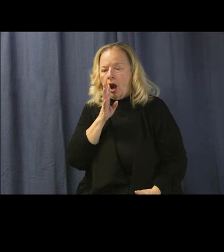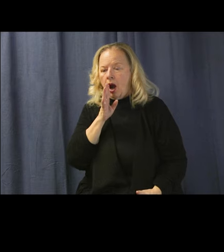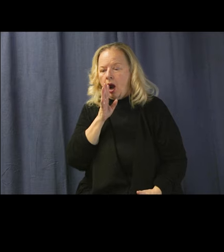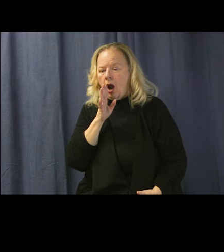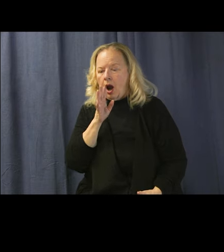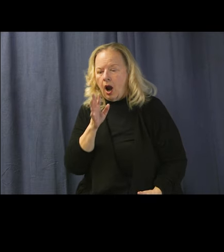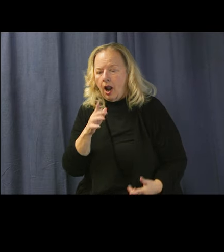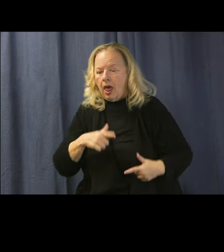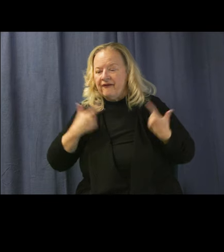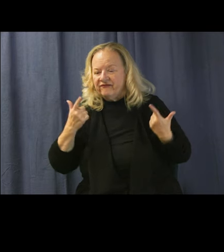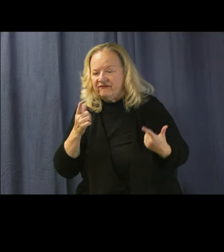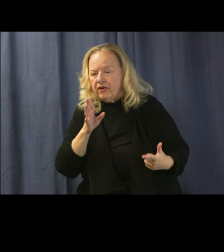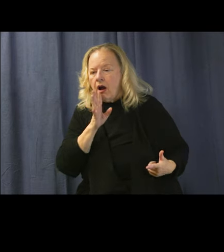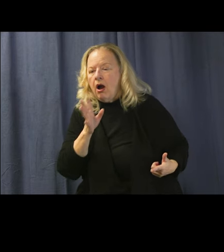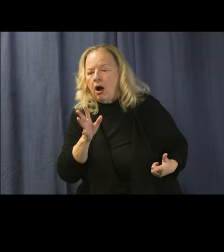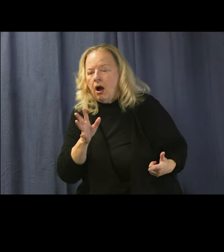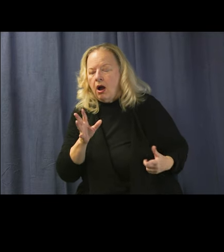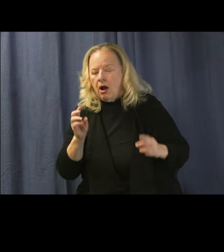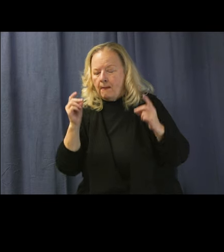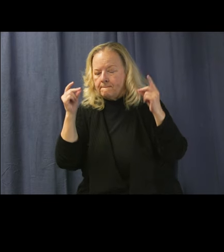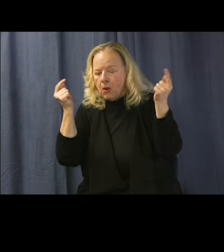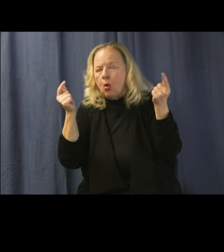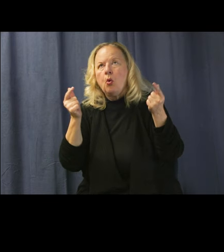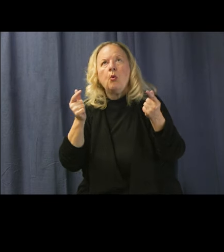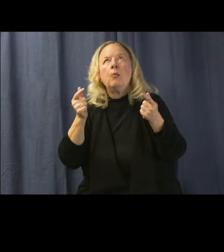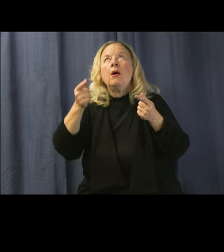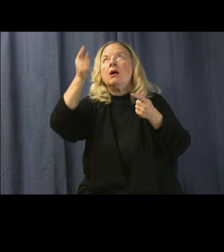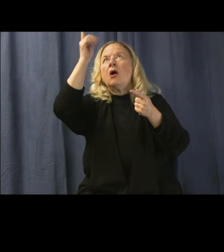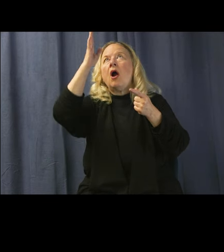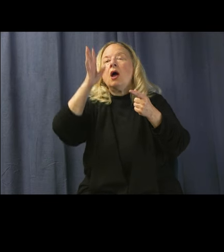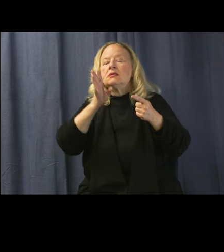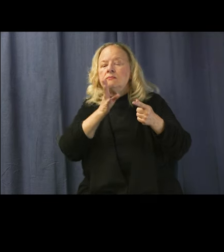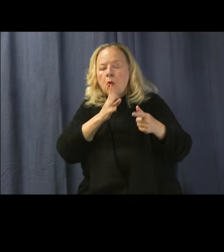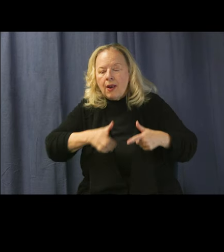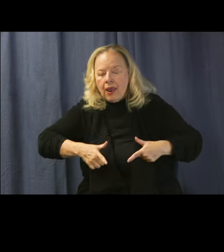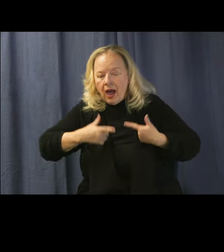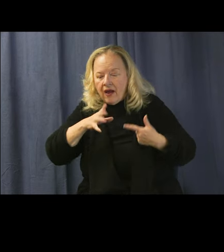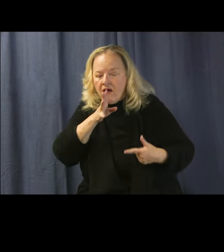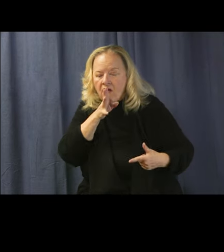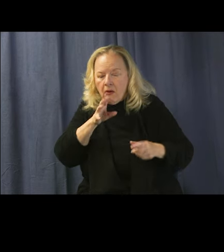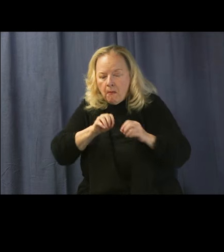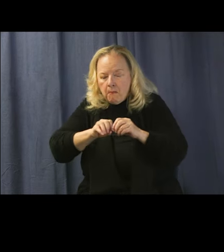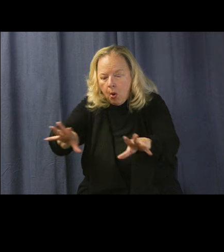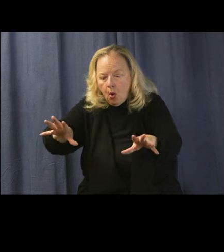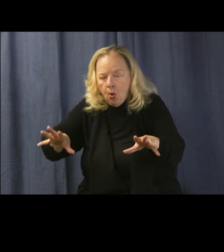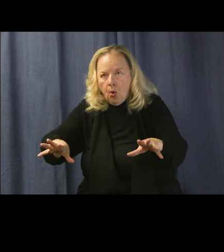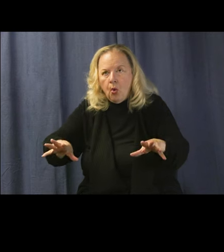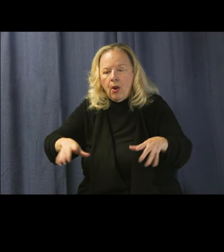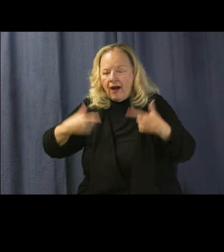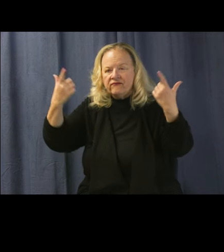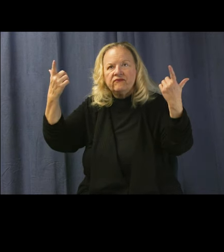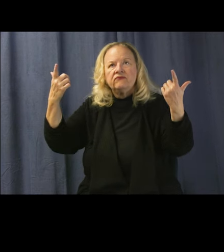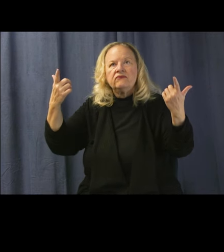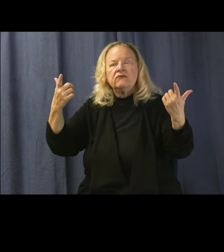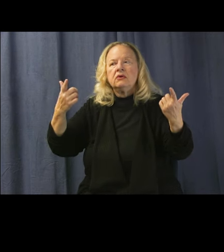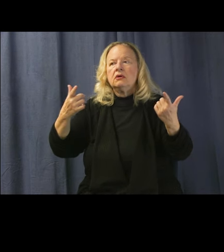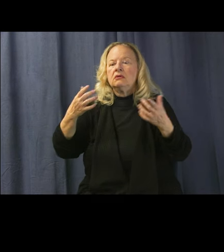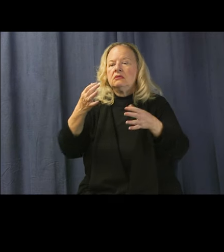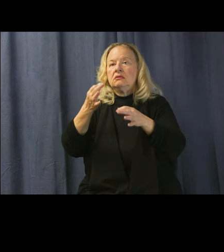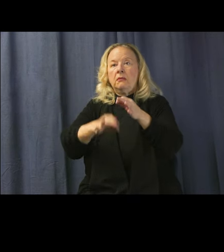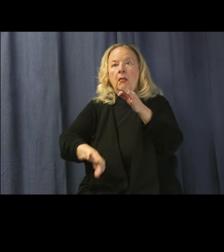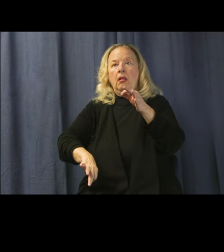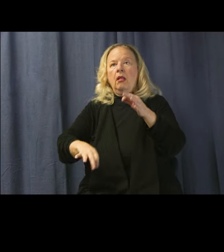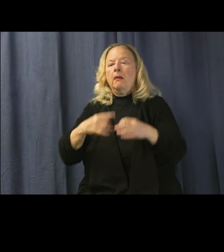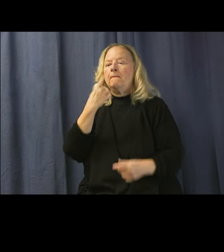going to come out when he spoke. That's why light was the first thing. And it says it gives understanding to simple, and I opened my